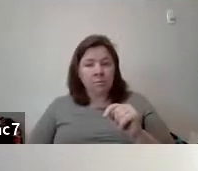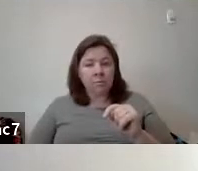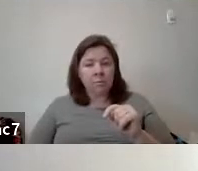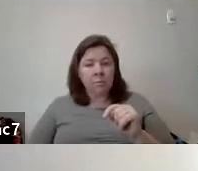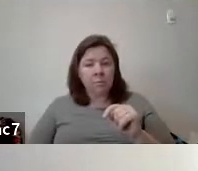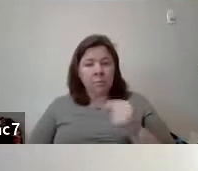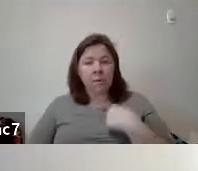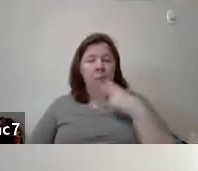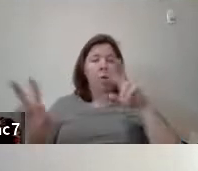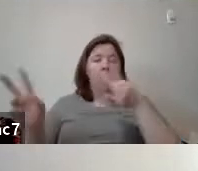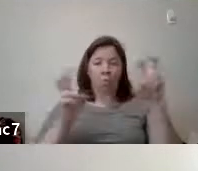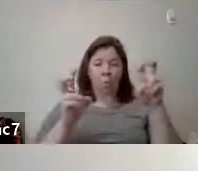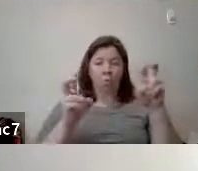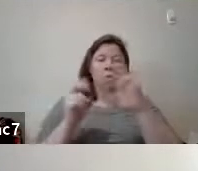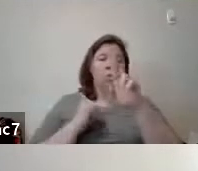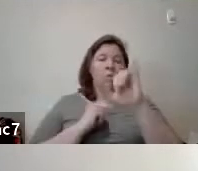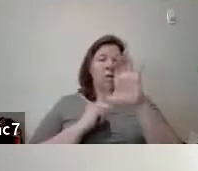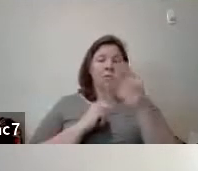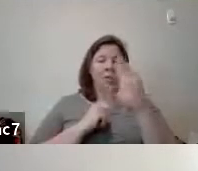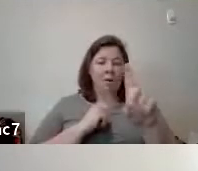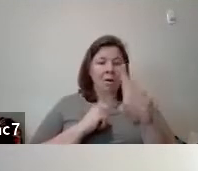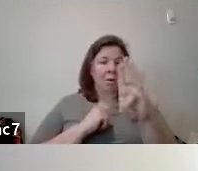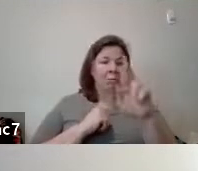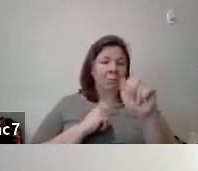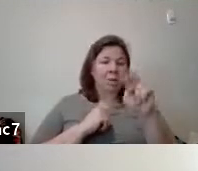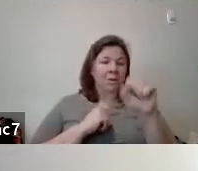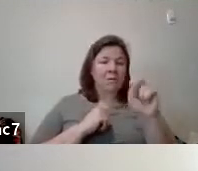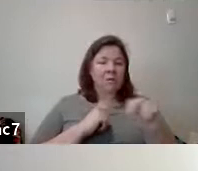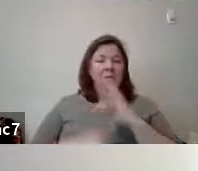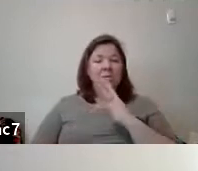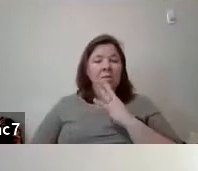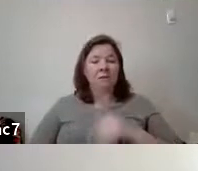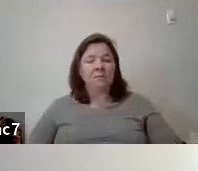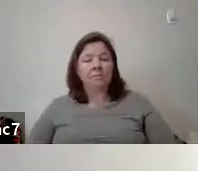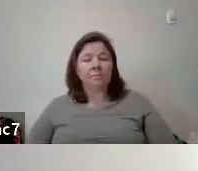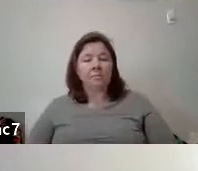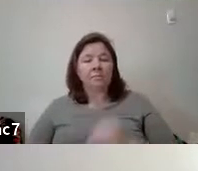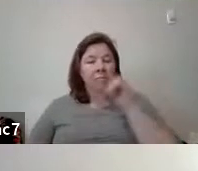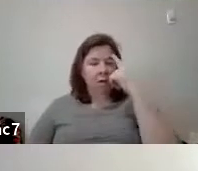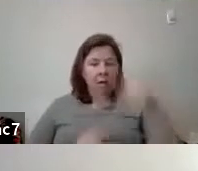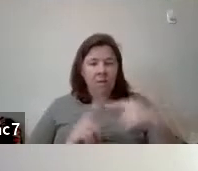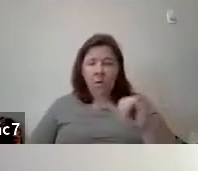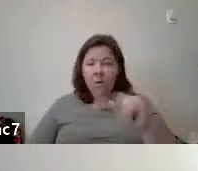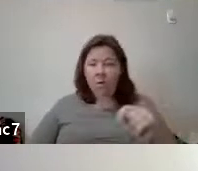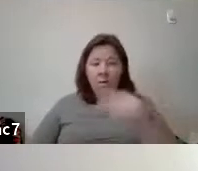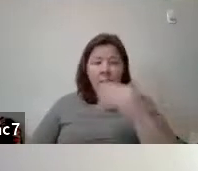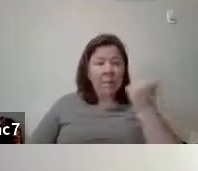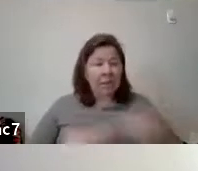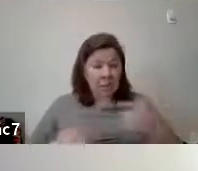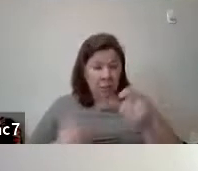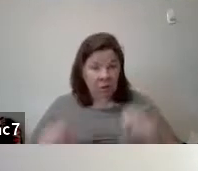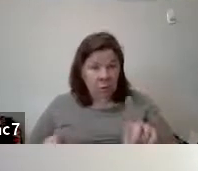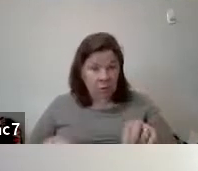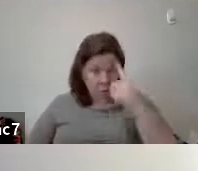won't repeat it here. Most people know it. But do not think about it, guys, ladies, gentlemen. This is the best thing that you can do